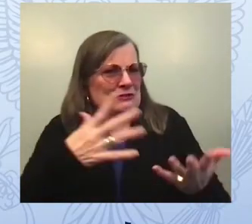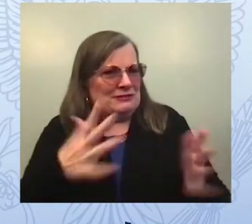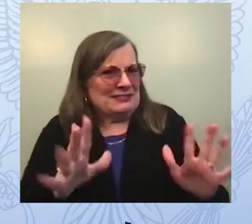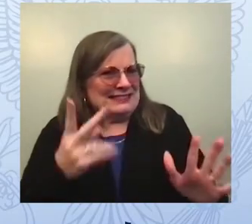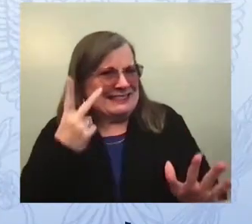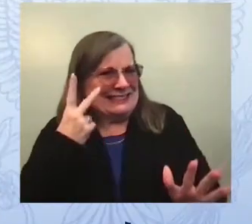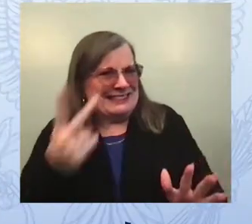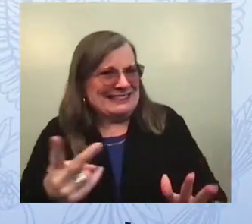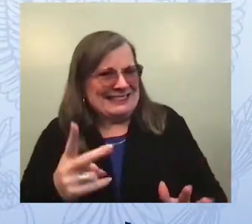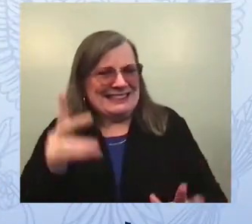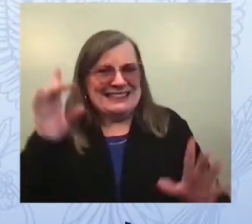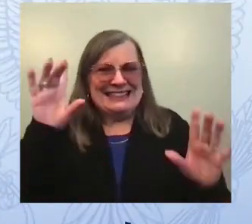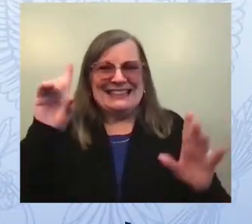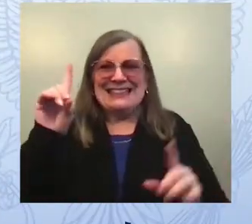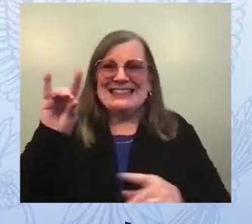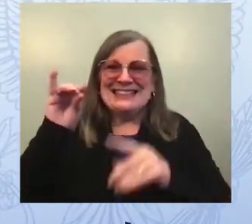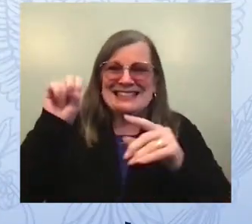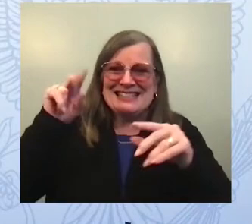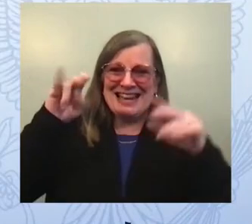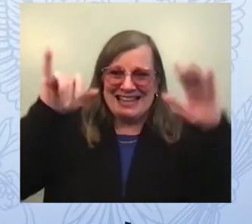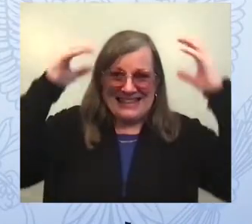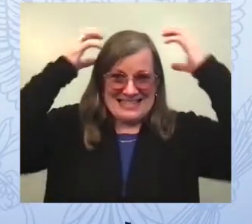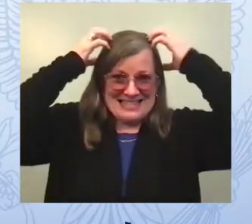Frozen? Hello?